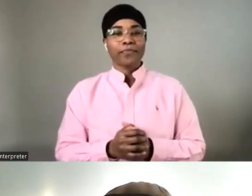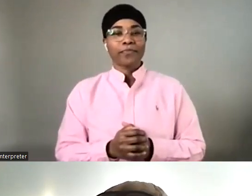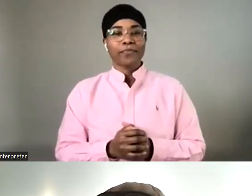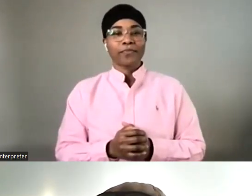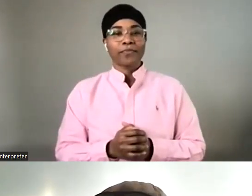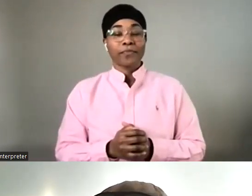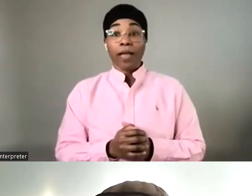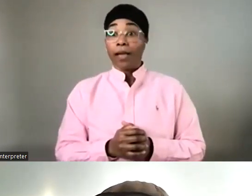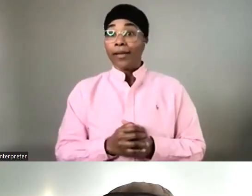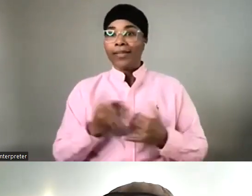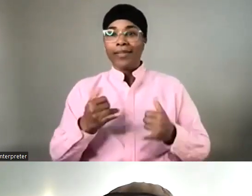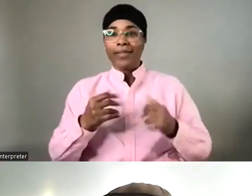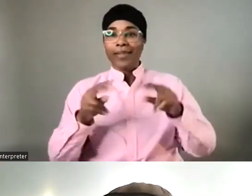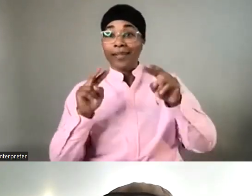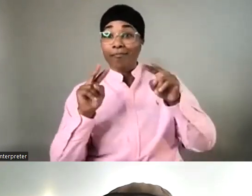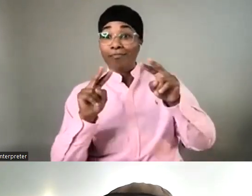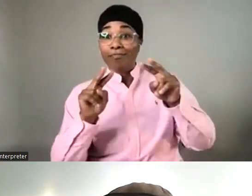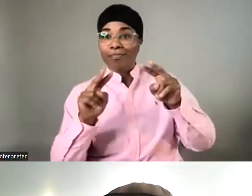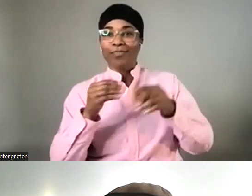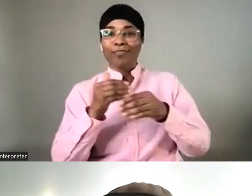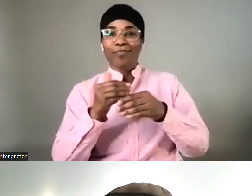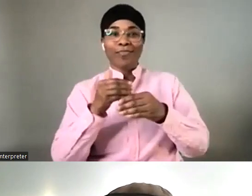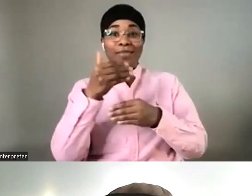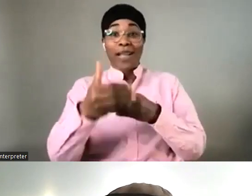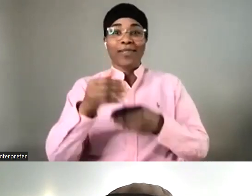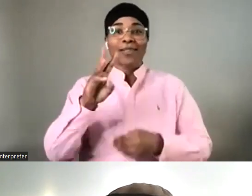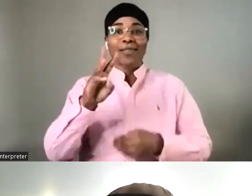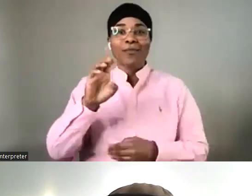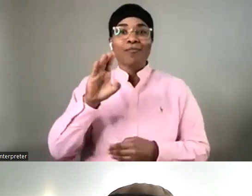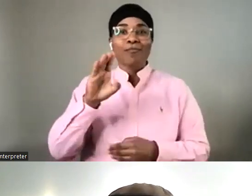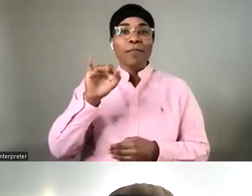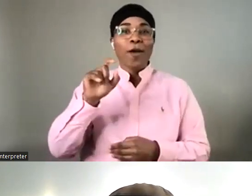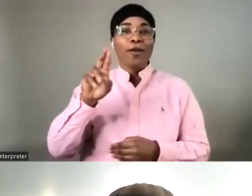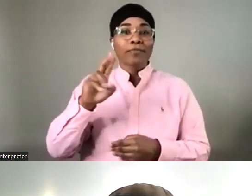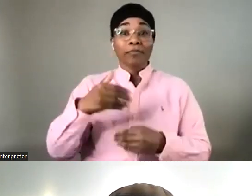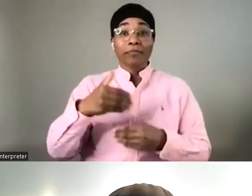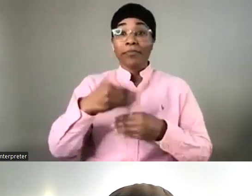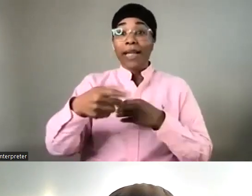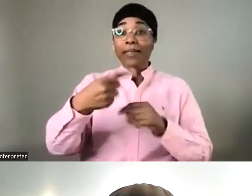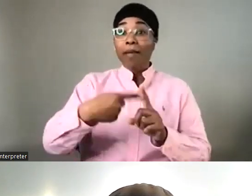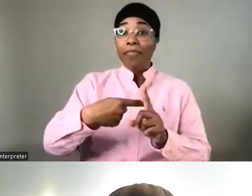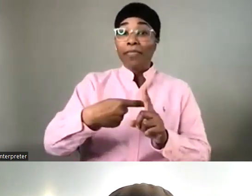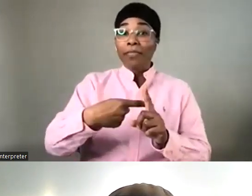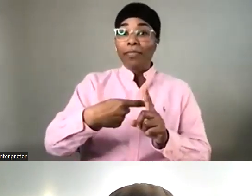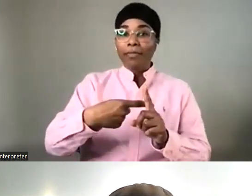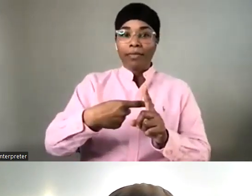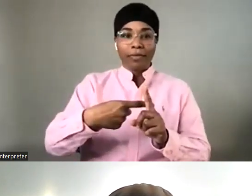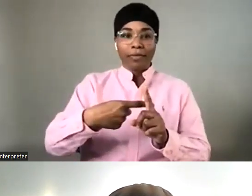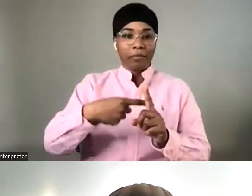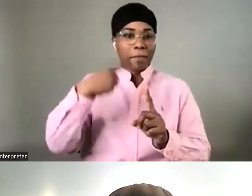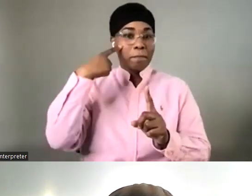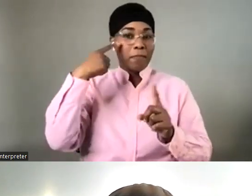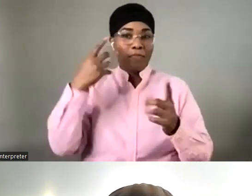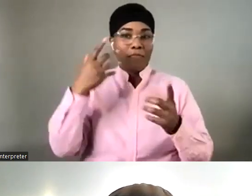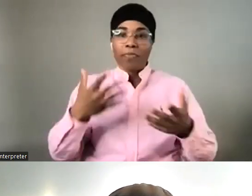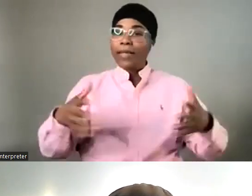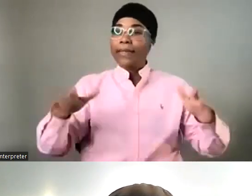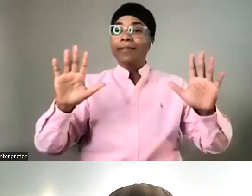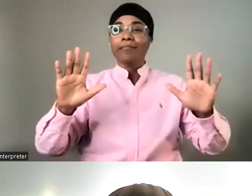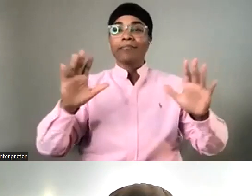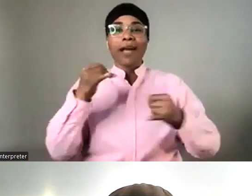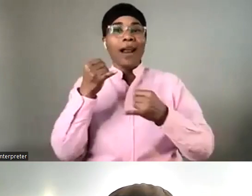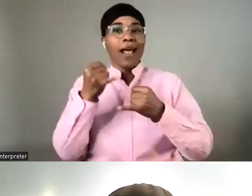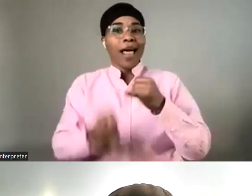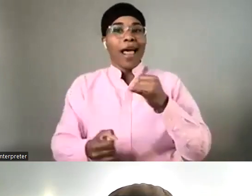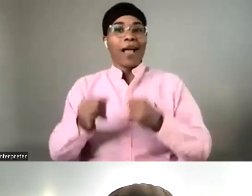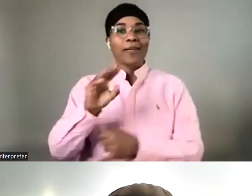looking ahead to our next webinar next month, I believe, is the close of this series. Is that right, Jim or Jeff?